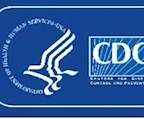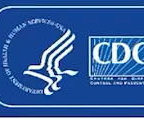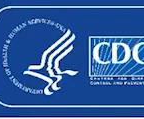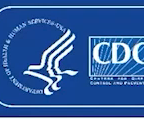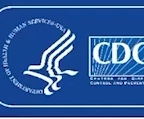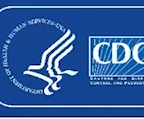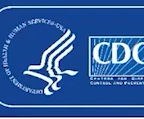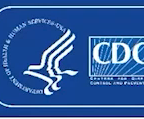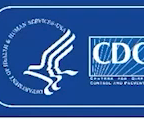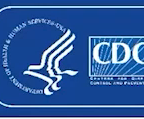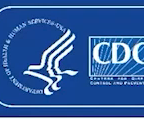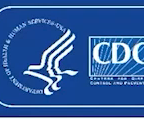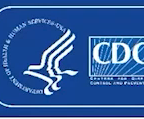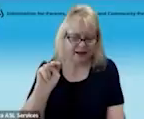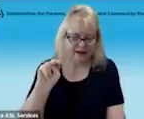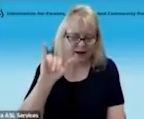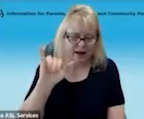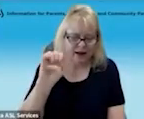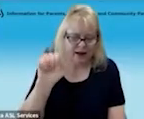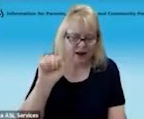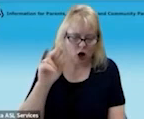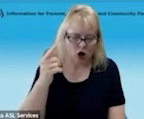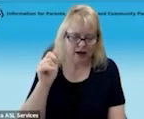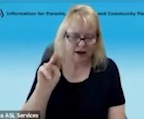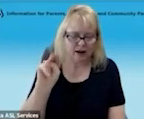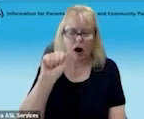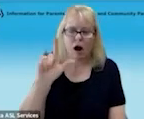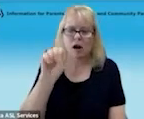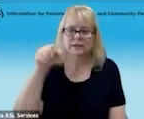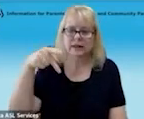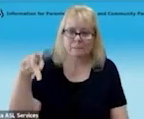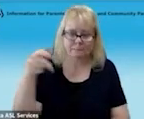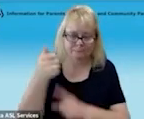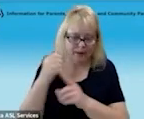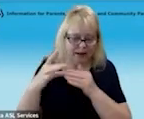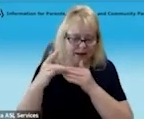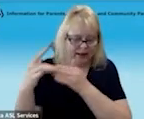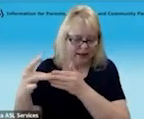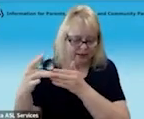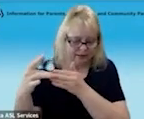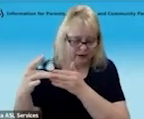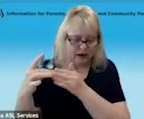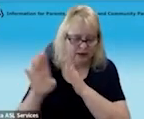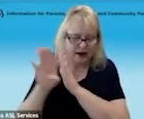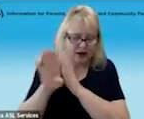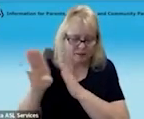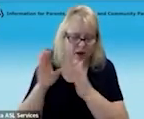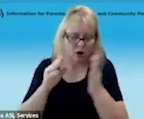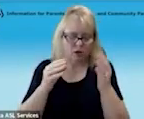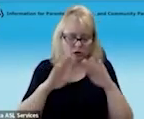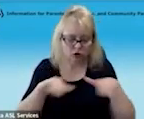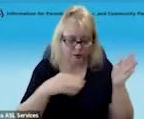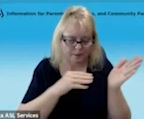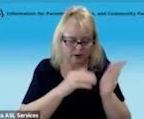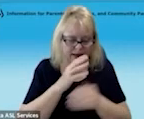convenience. Next, we'll move on to our next presenter, Dr. Marshlyn Yergin-Alsop, a developmental